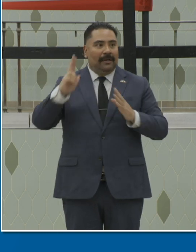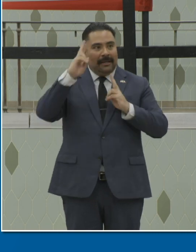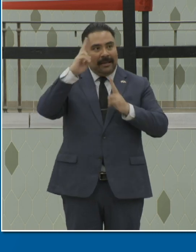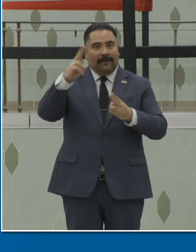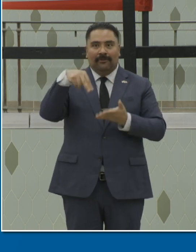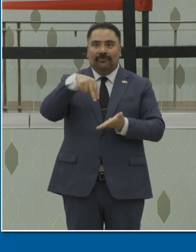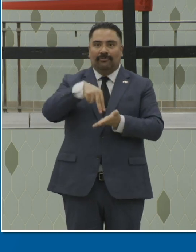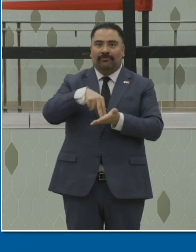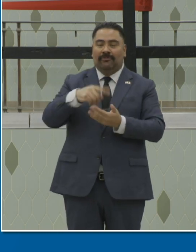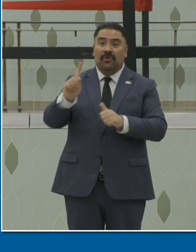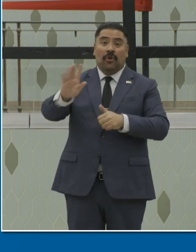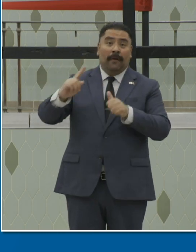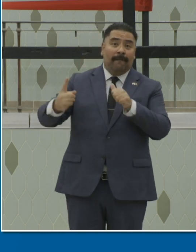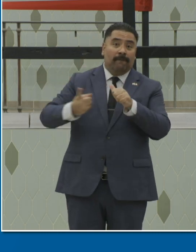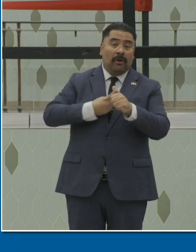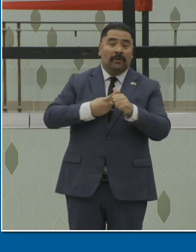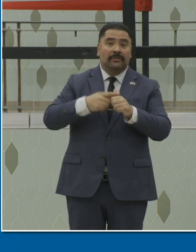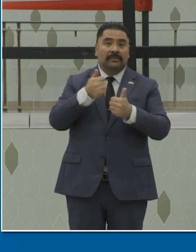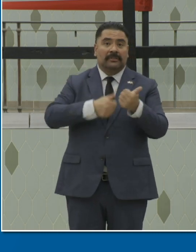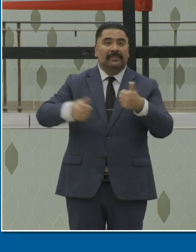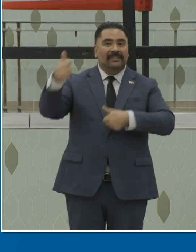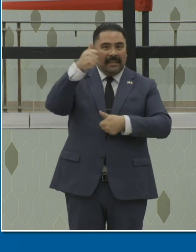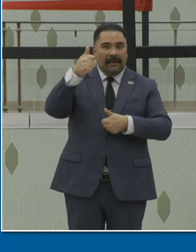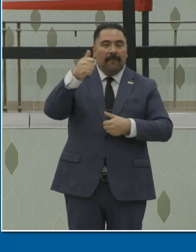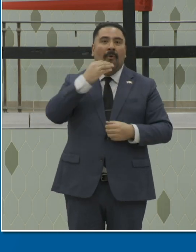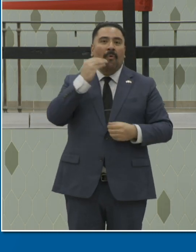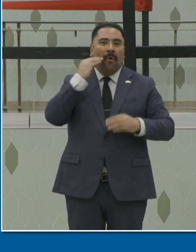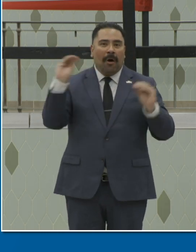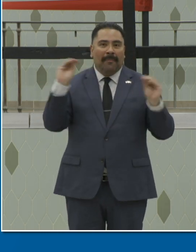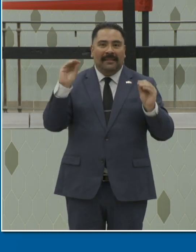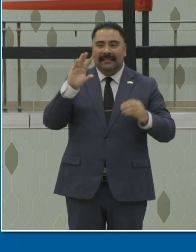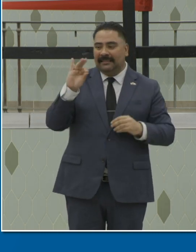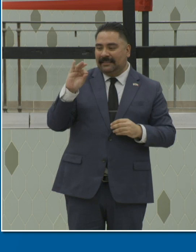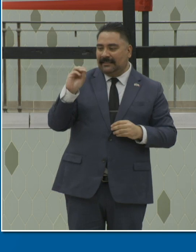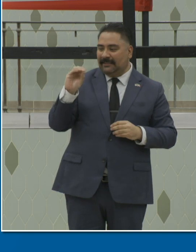standing here today as your first Chief Homelessness Officer.